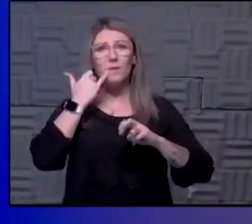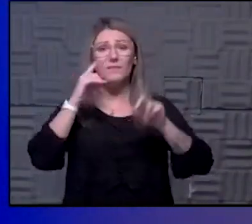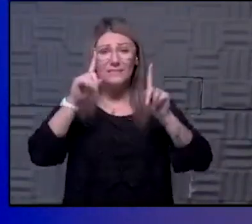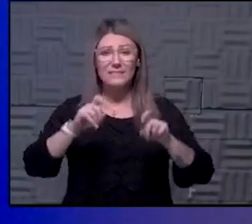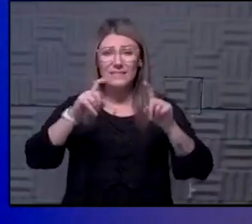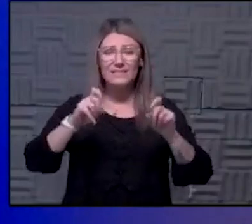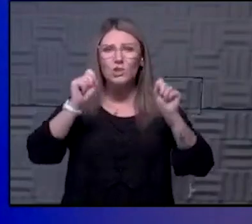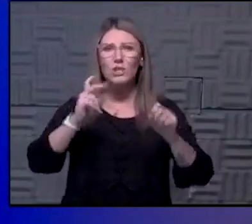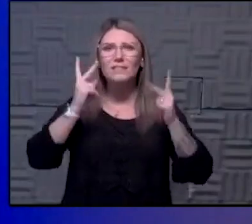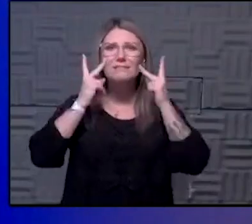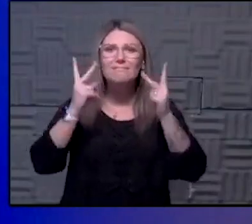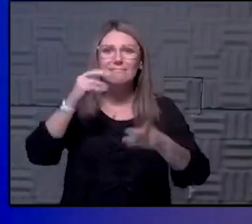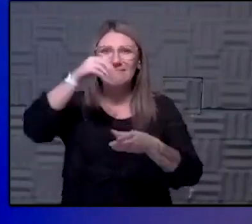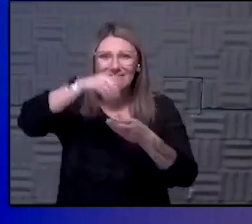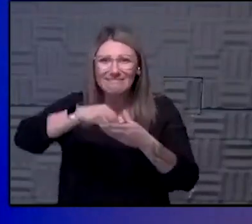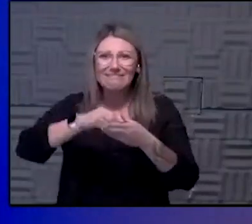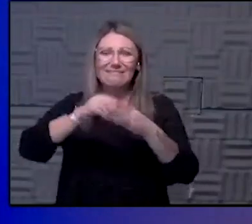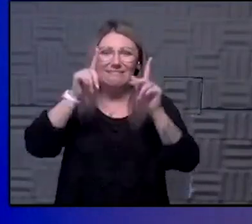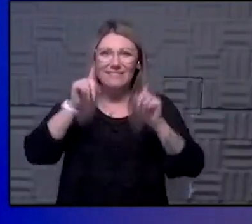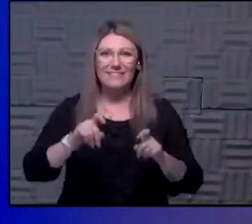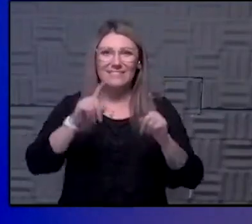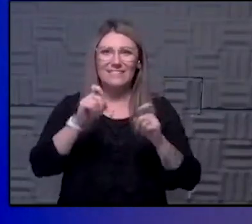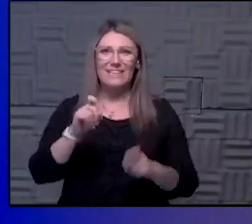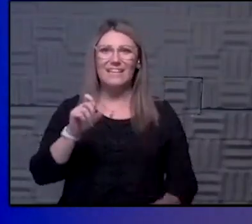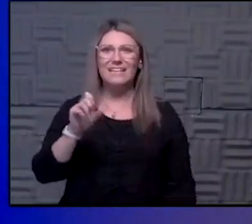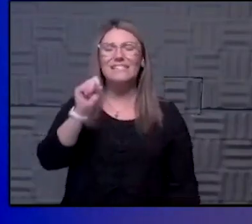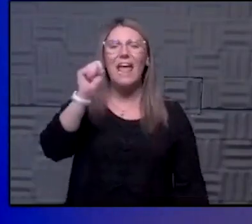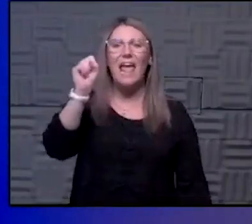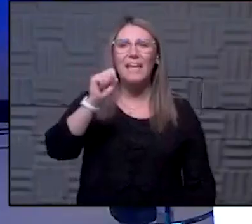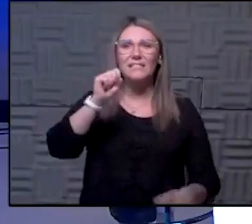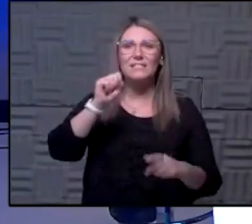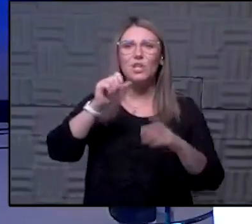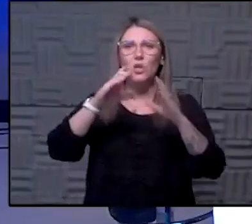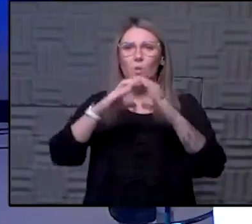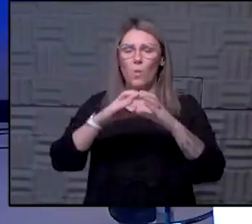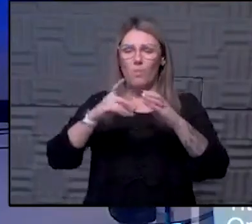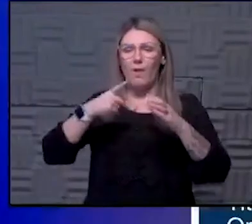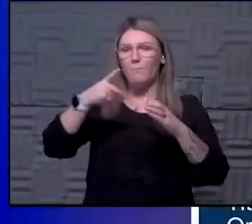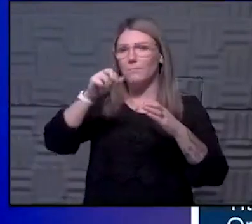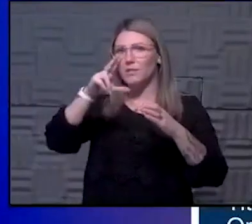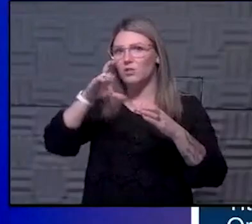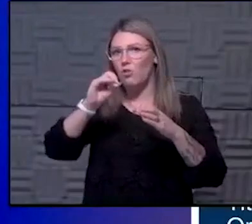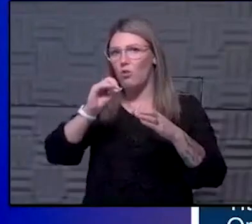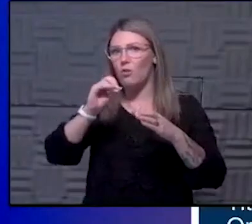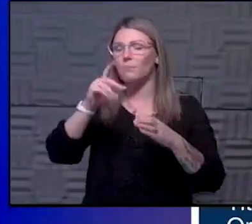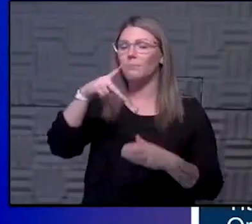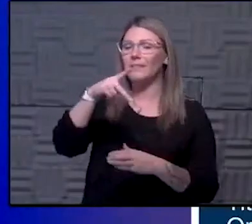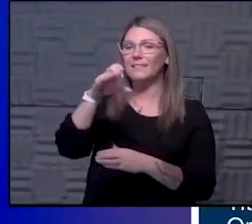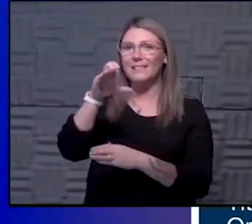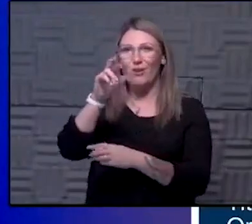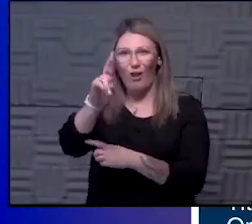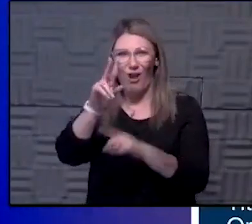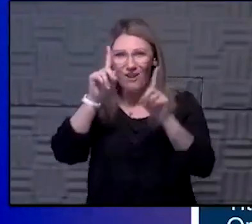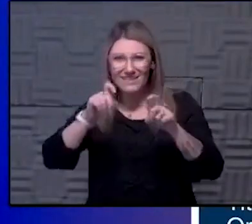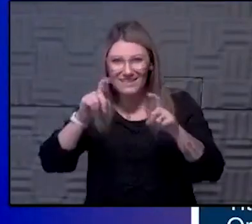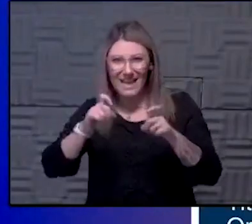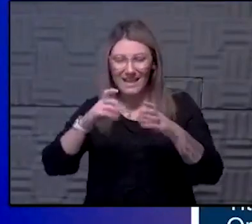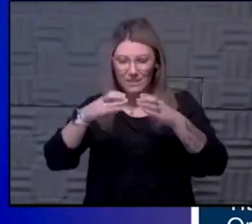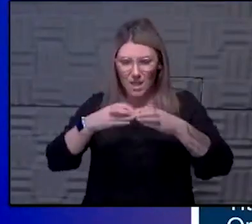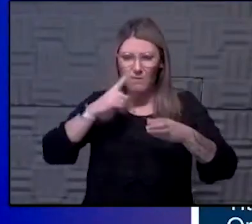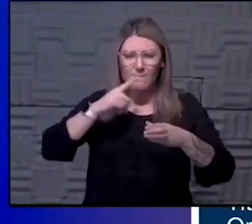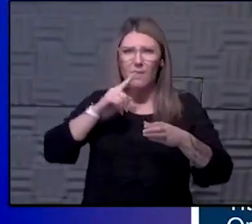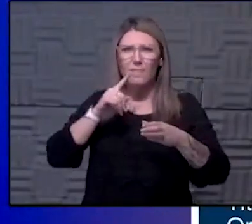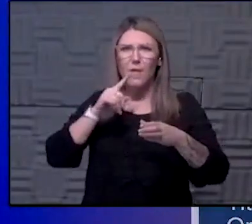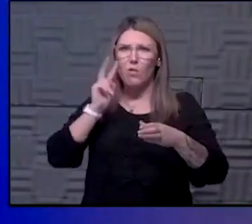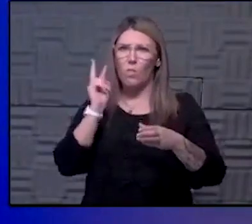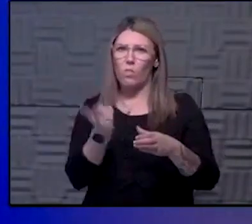that in the testing. They have an S dropout. So most of these PCR tests basically have two things that they're looking for.